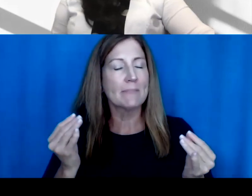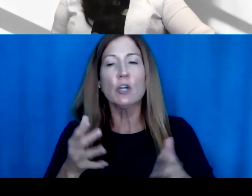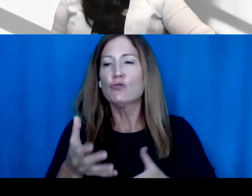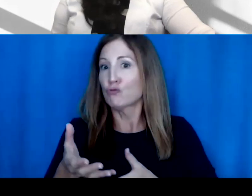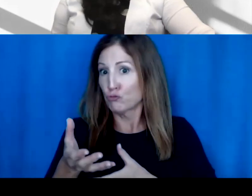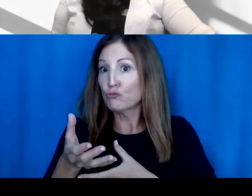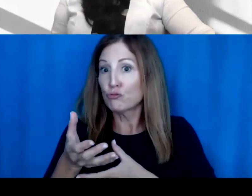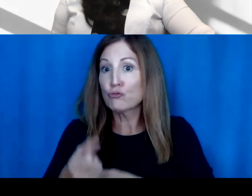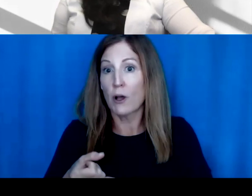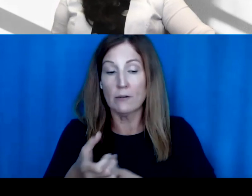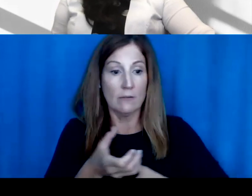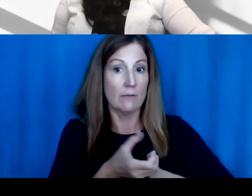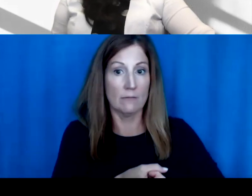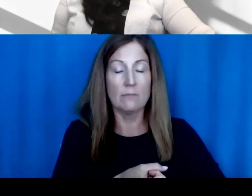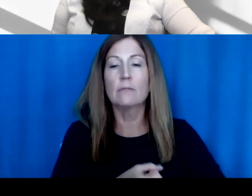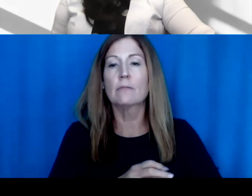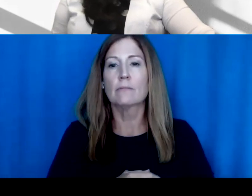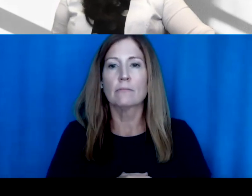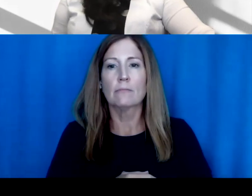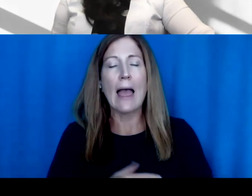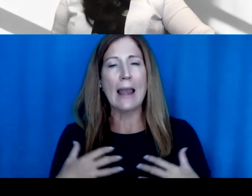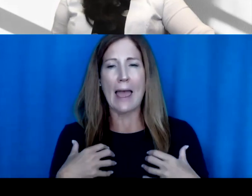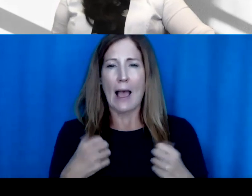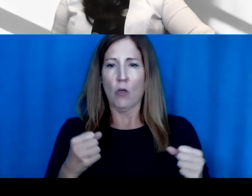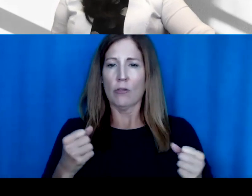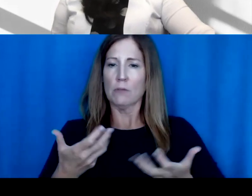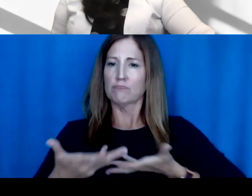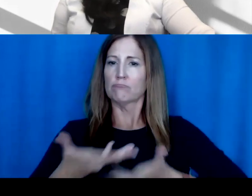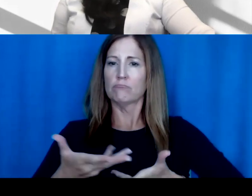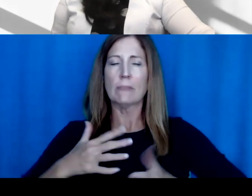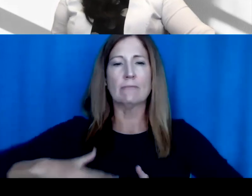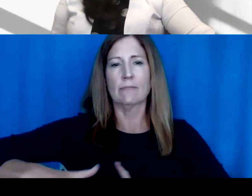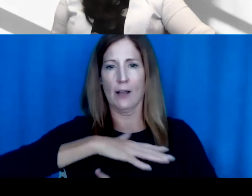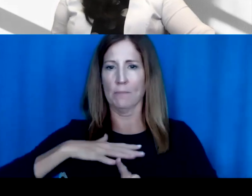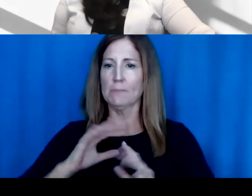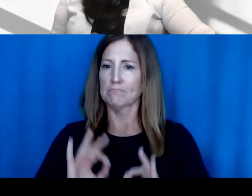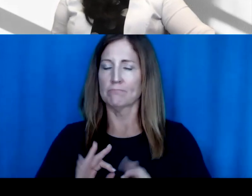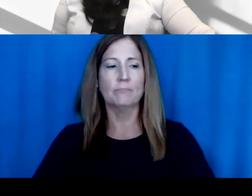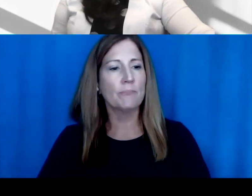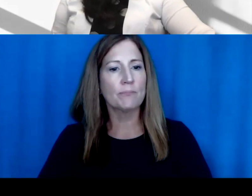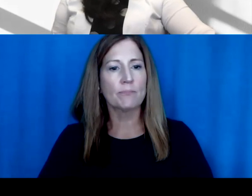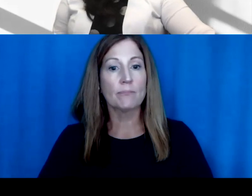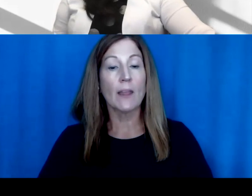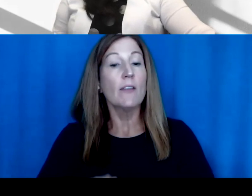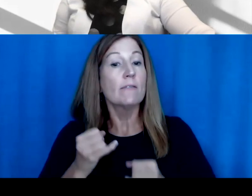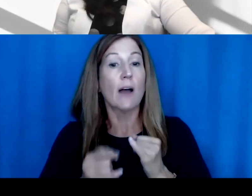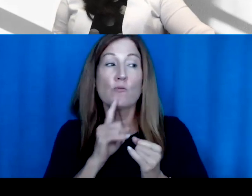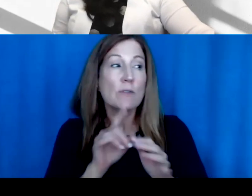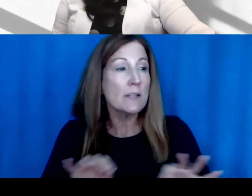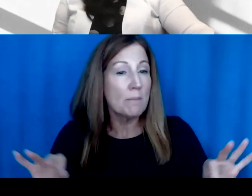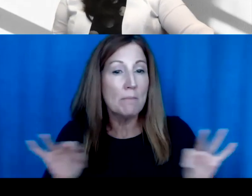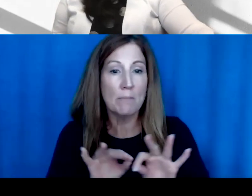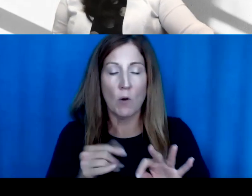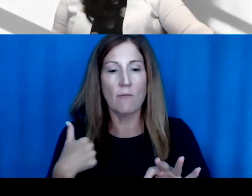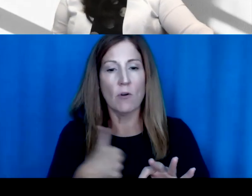trusting, and healthy environments. And then I think finally, it's very important to us to